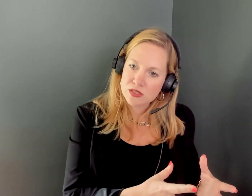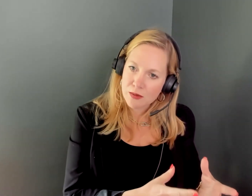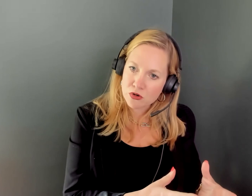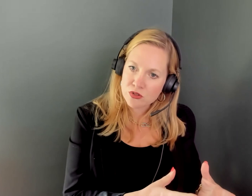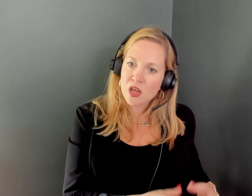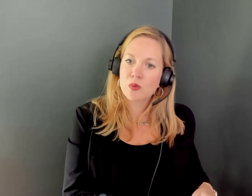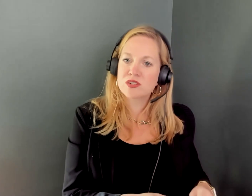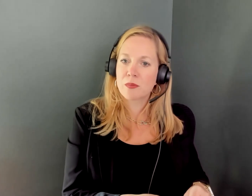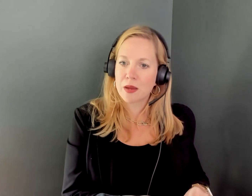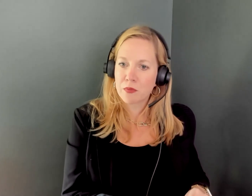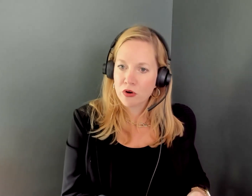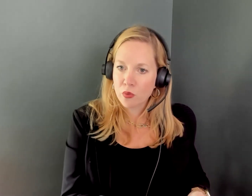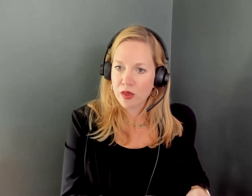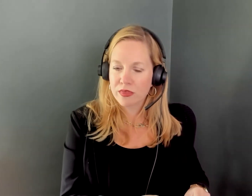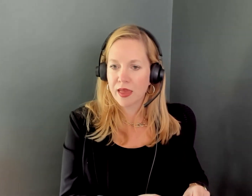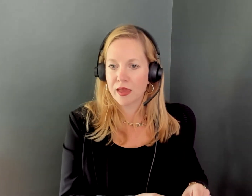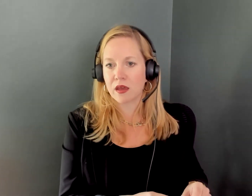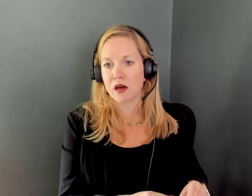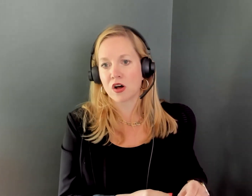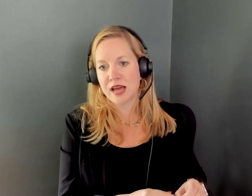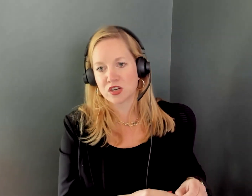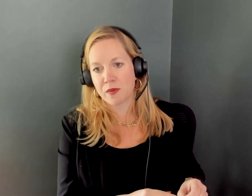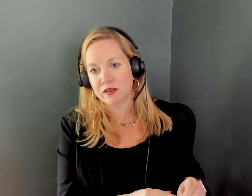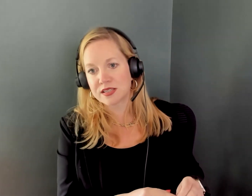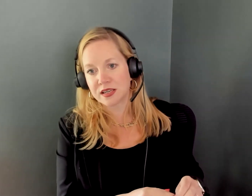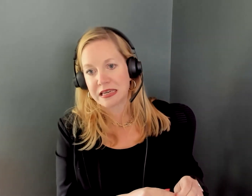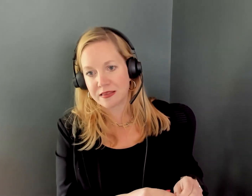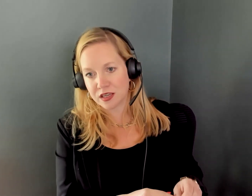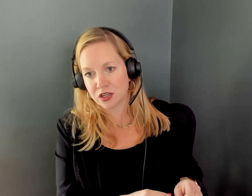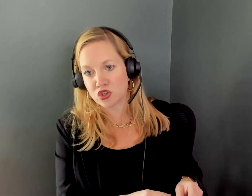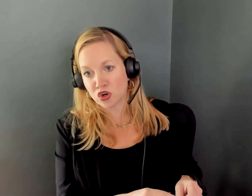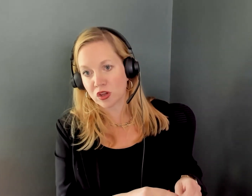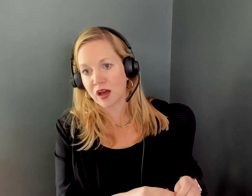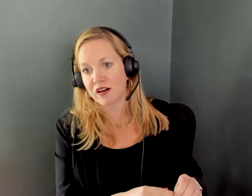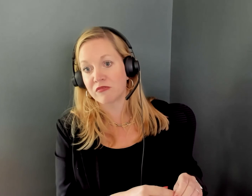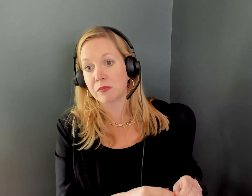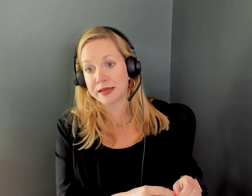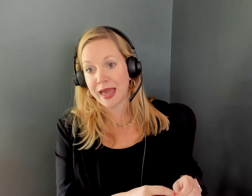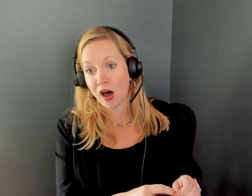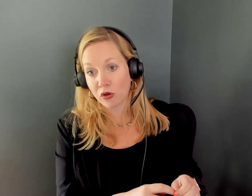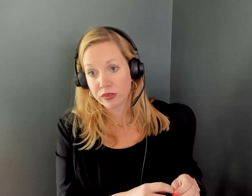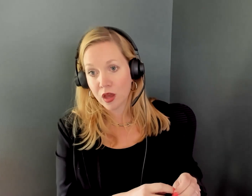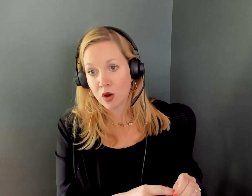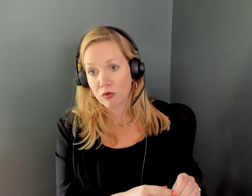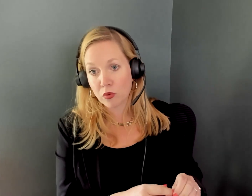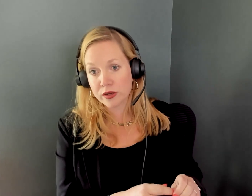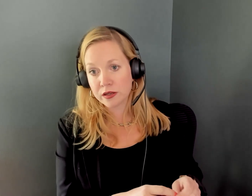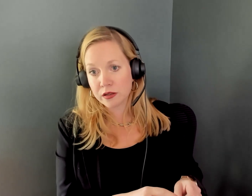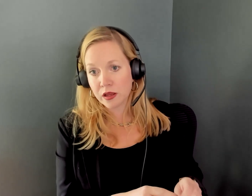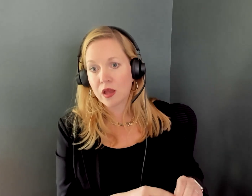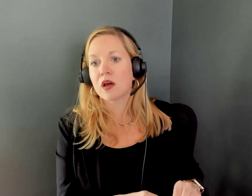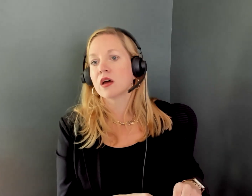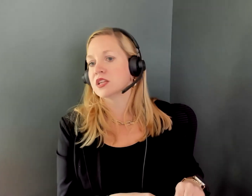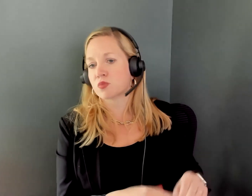and Alzheimer's. We just did a paper with a call to action policy in the Journal of Public Health